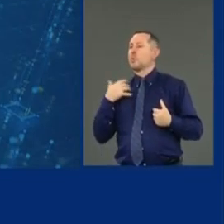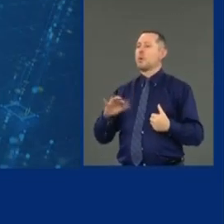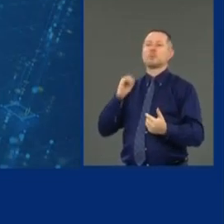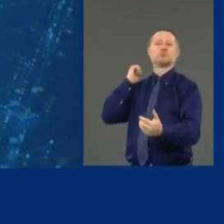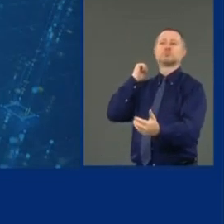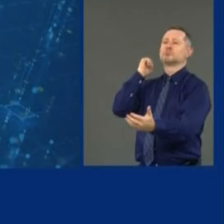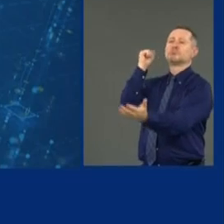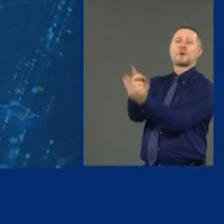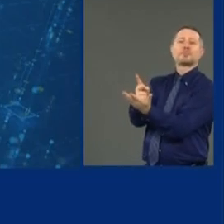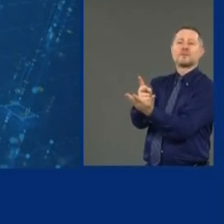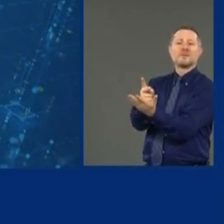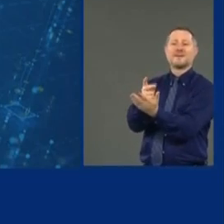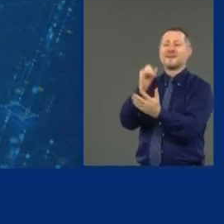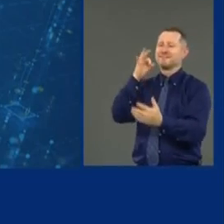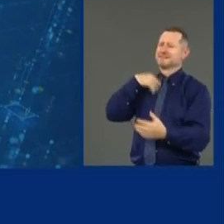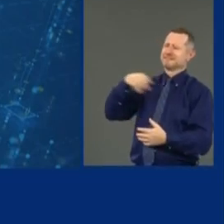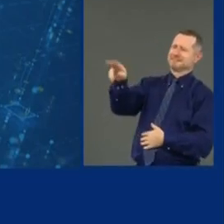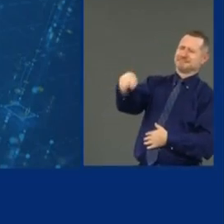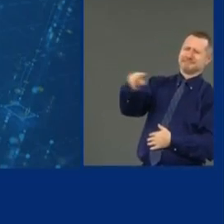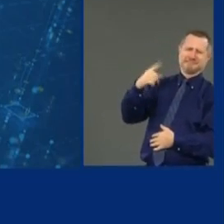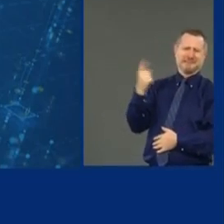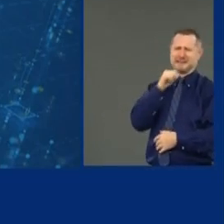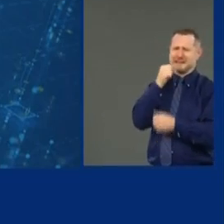safe for my family.